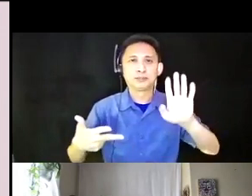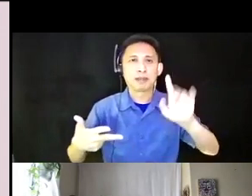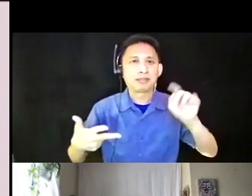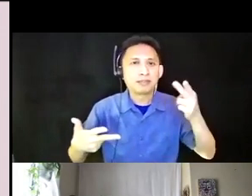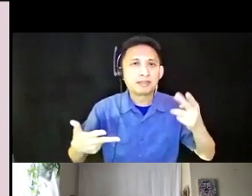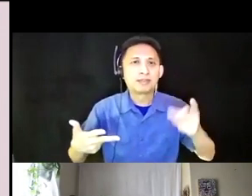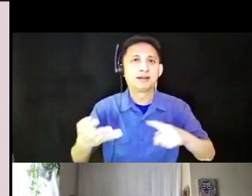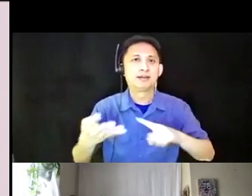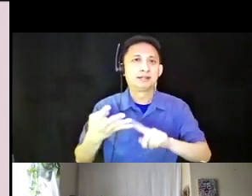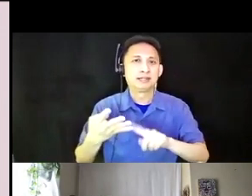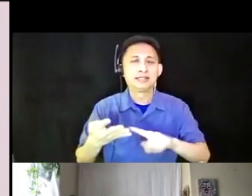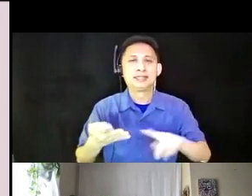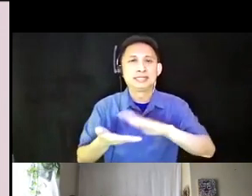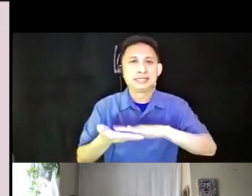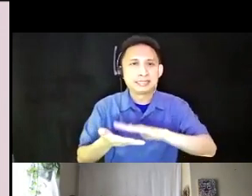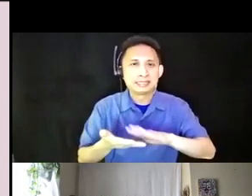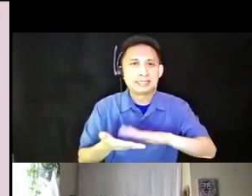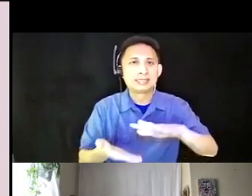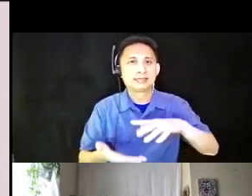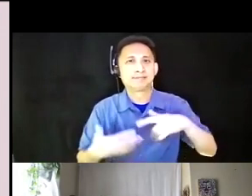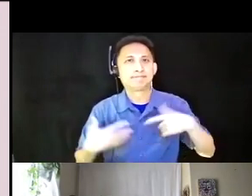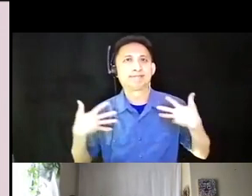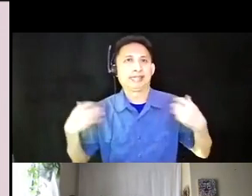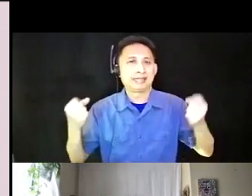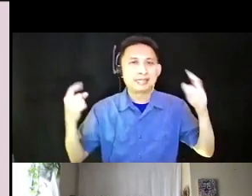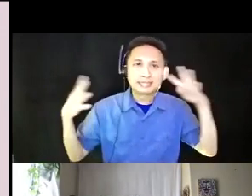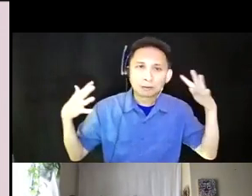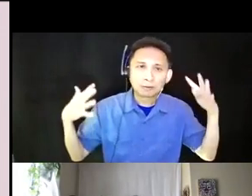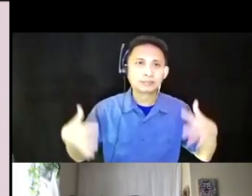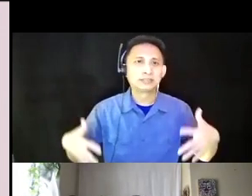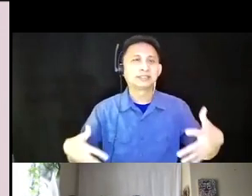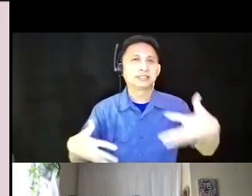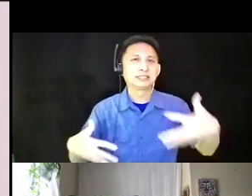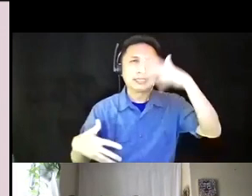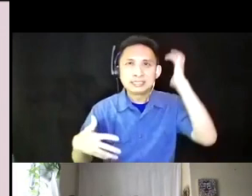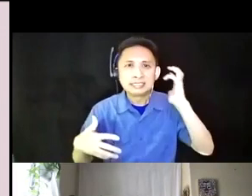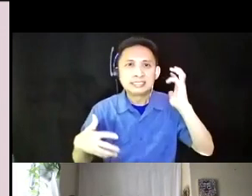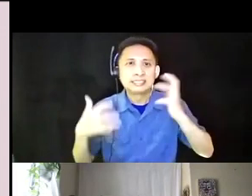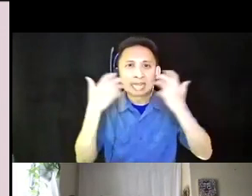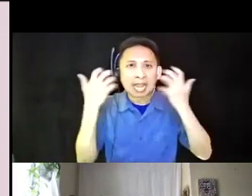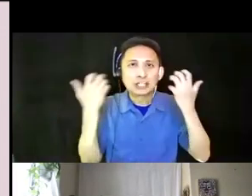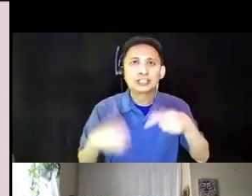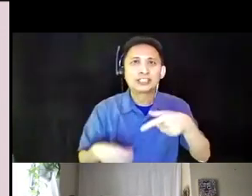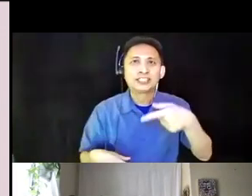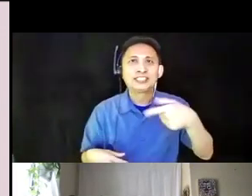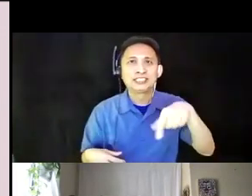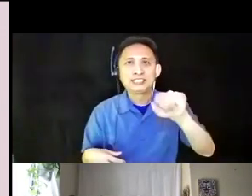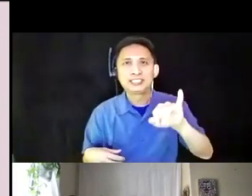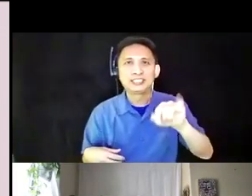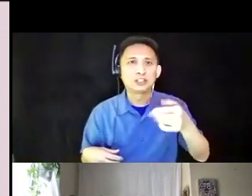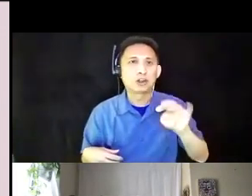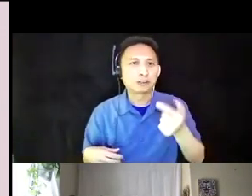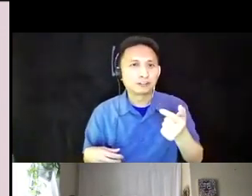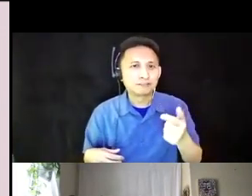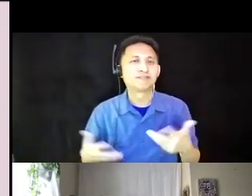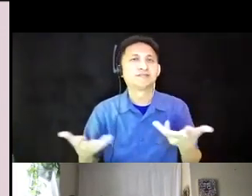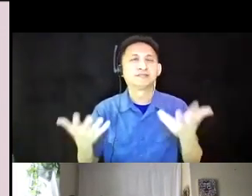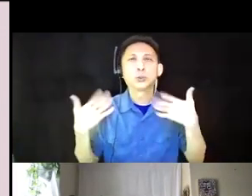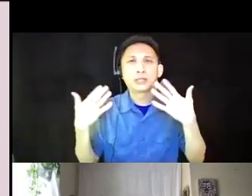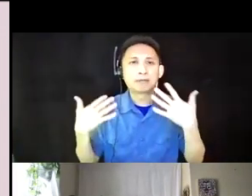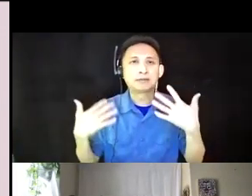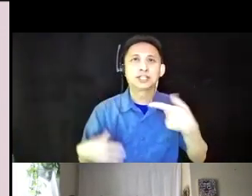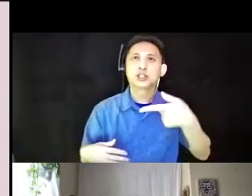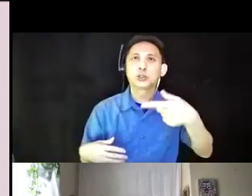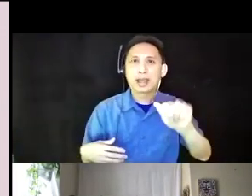through the practice of Tiger Qigong, a cool down, and then time for questions. We'll also be using time for a creative